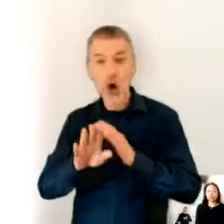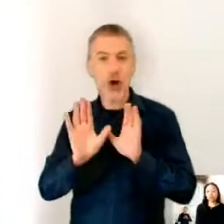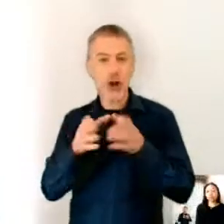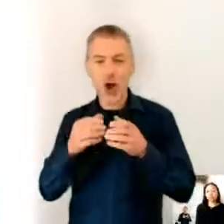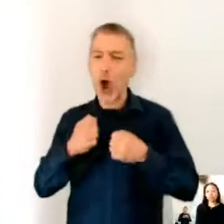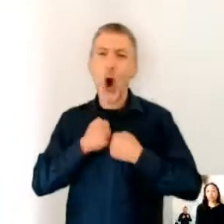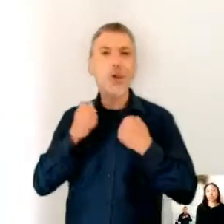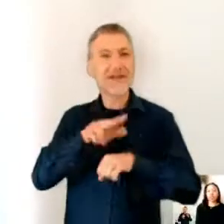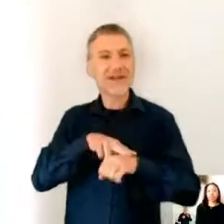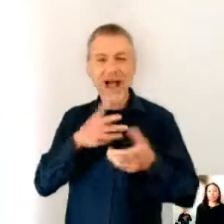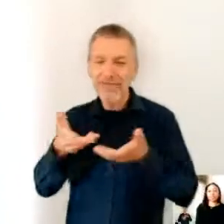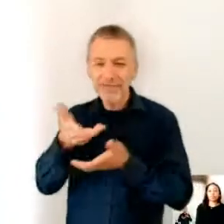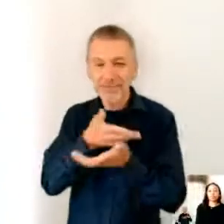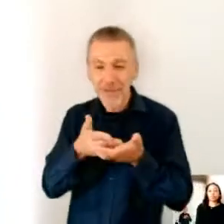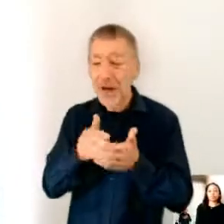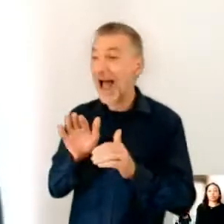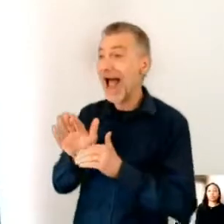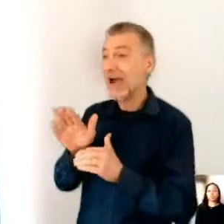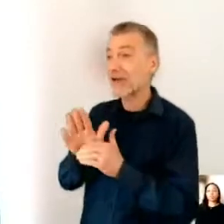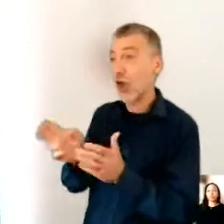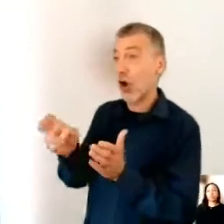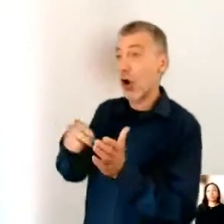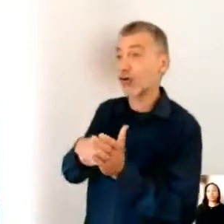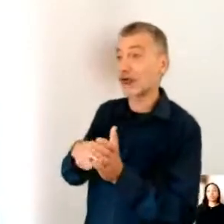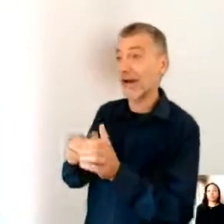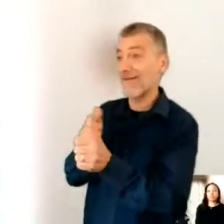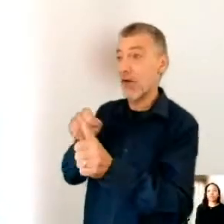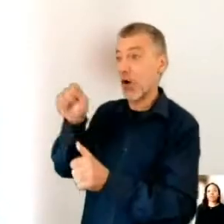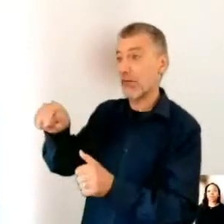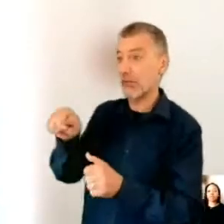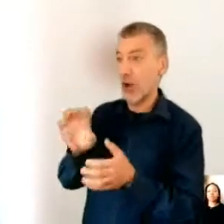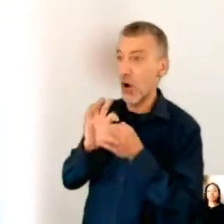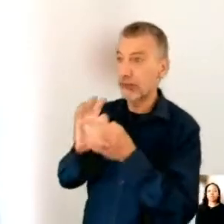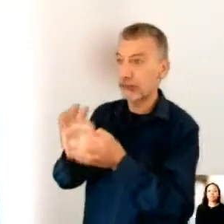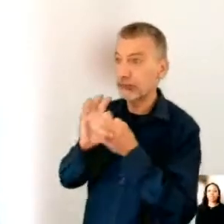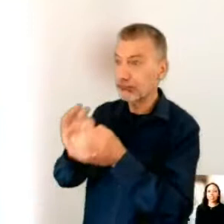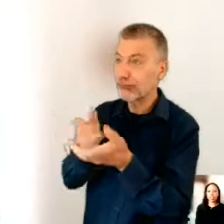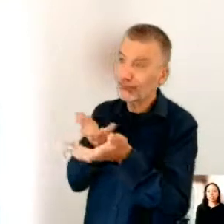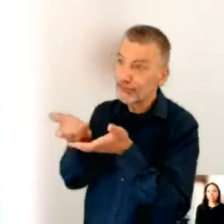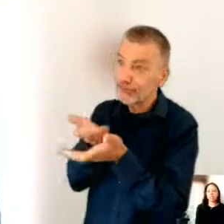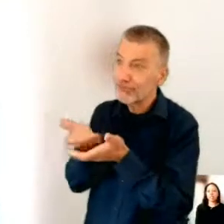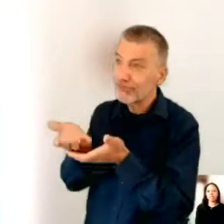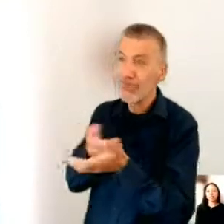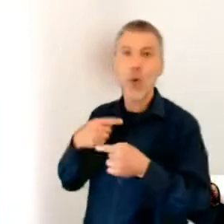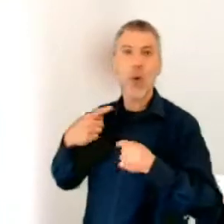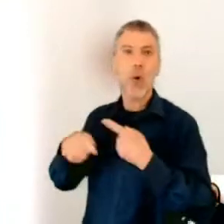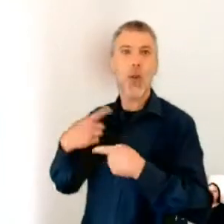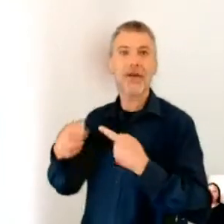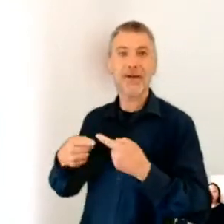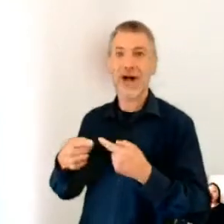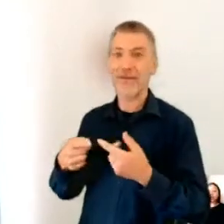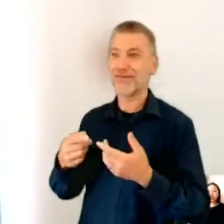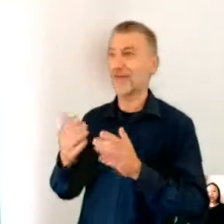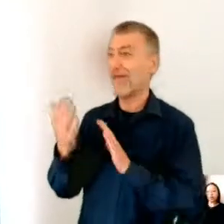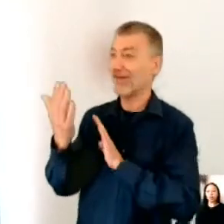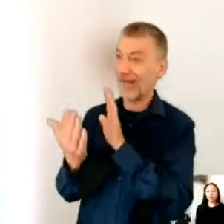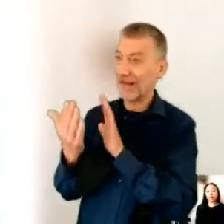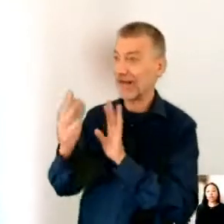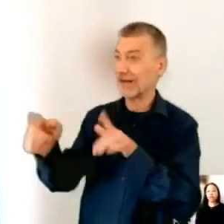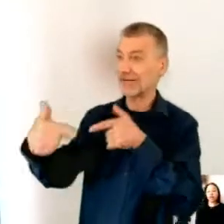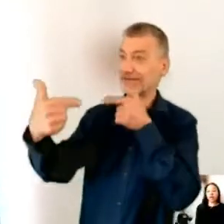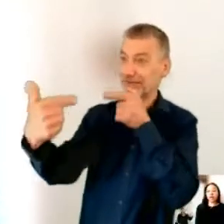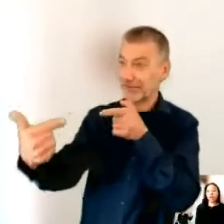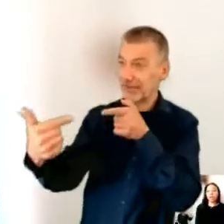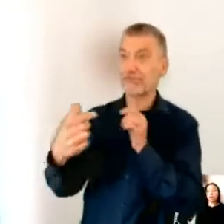our contractors. So, you know, having that communication virtually, face to face, is really a big